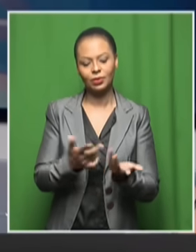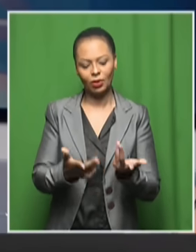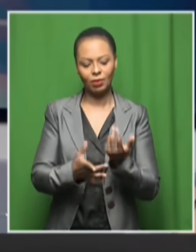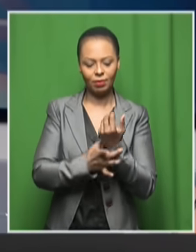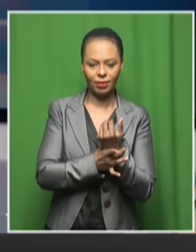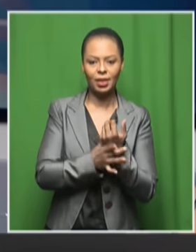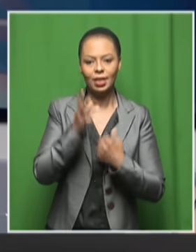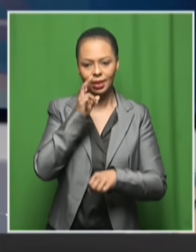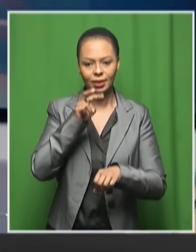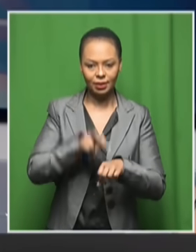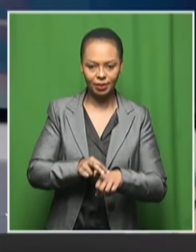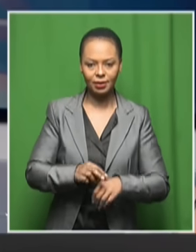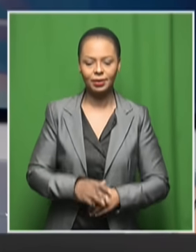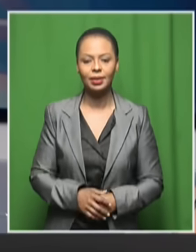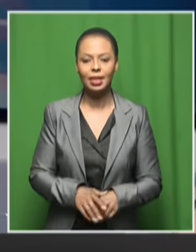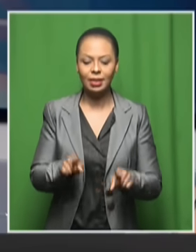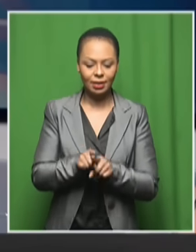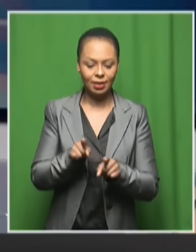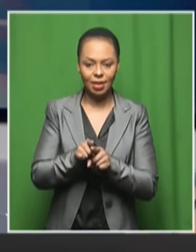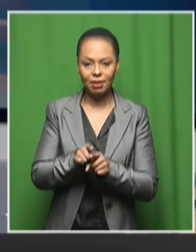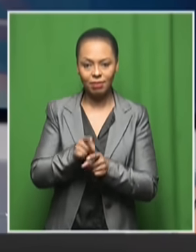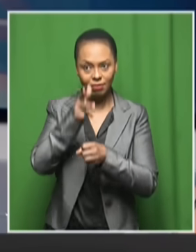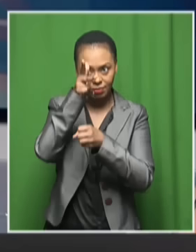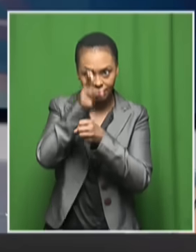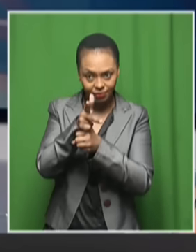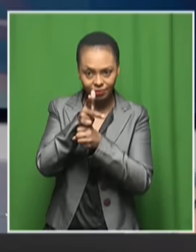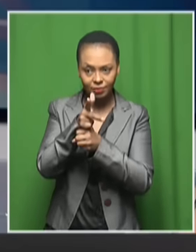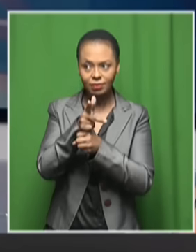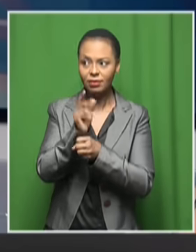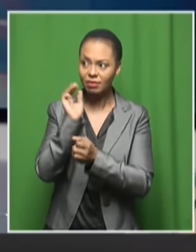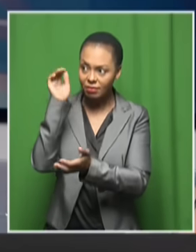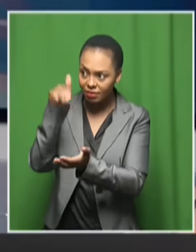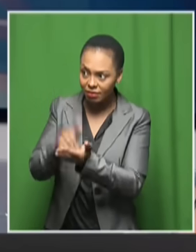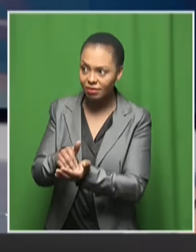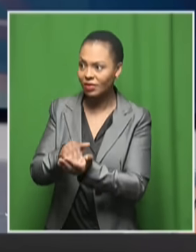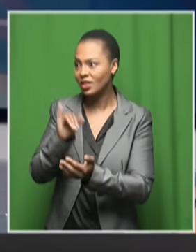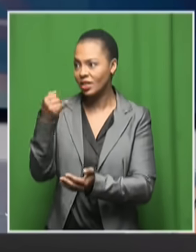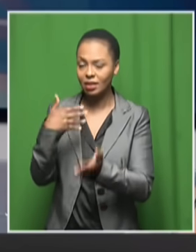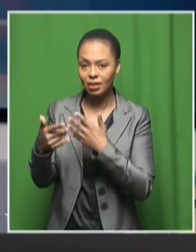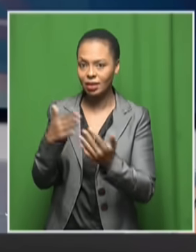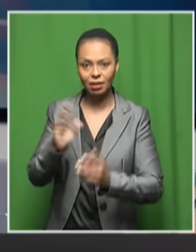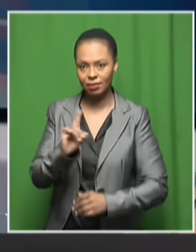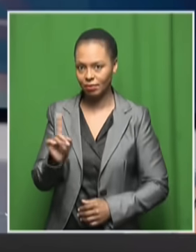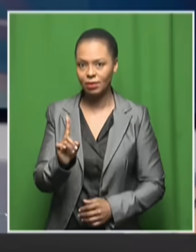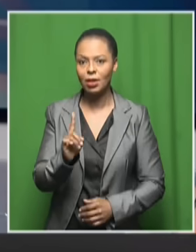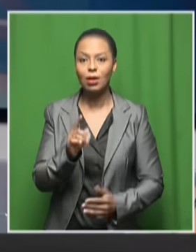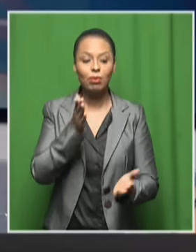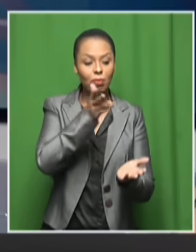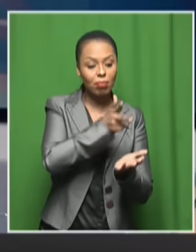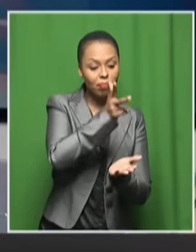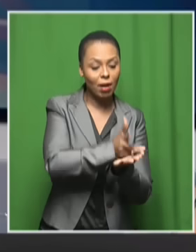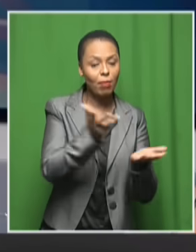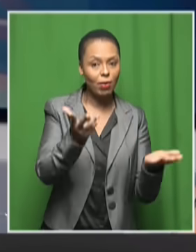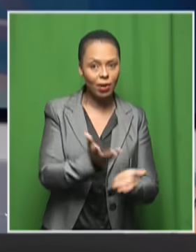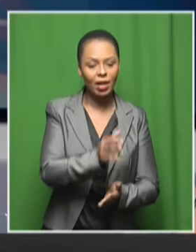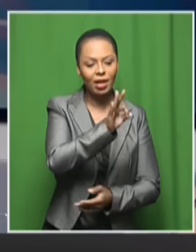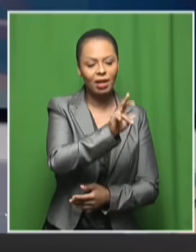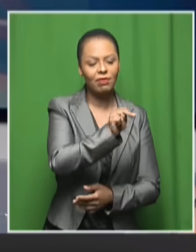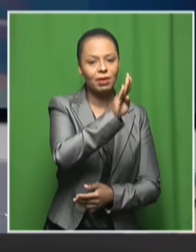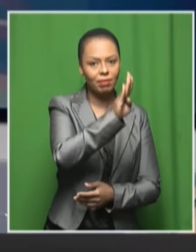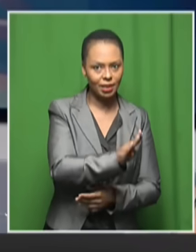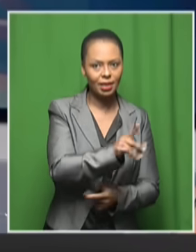allowed to get right up to the Nasrec Convention Center. You park at FNB, as you just saw, and then you take a shuttle